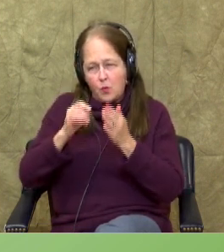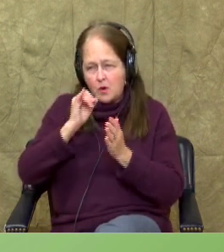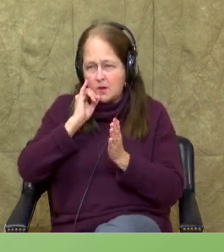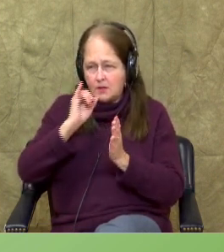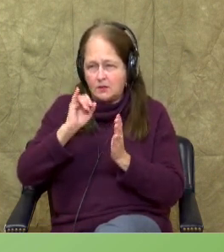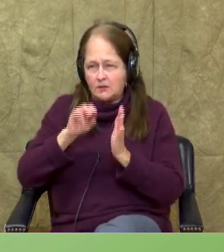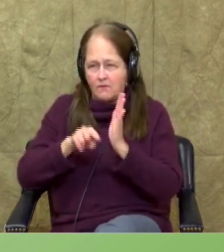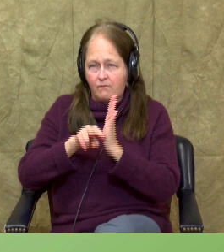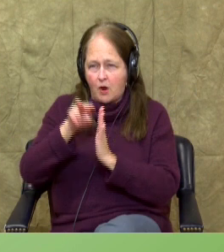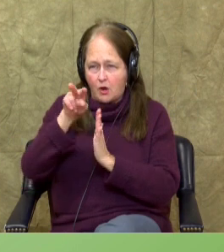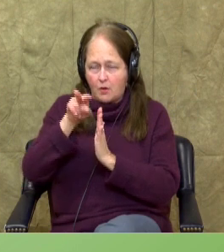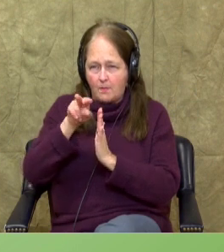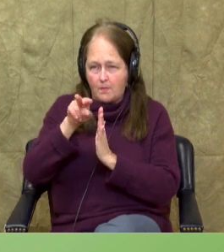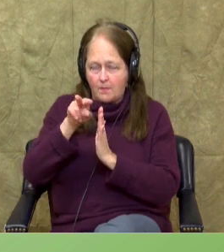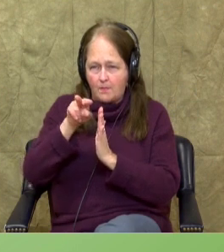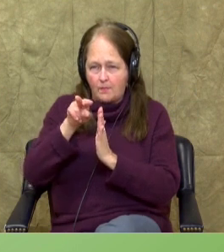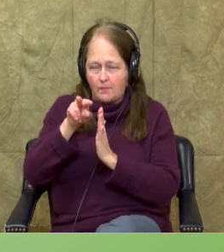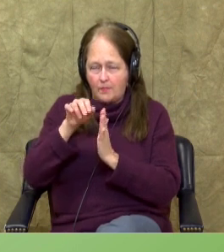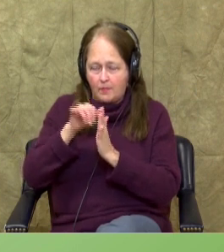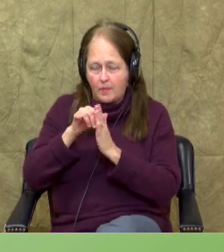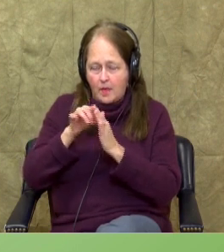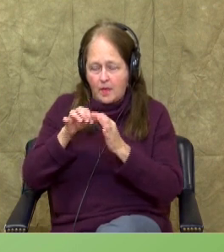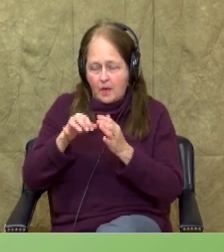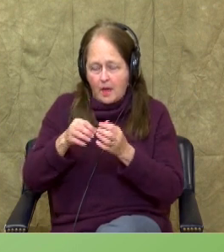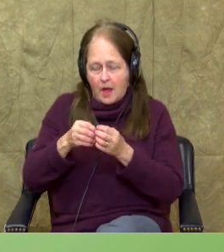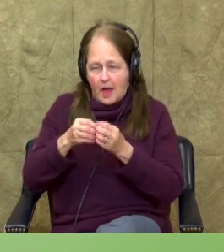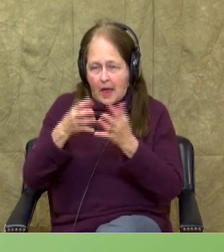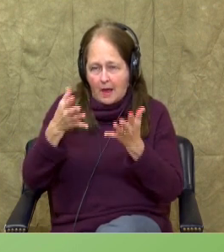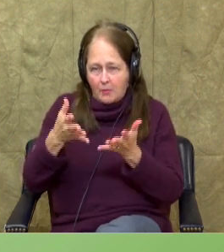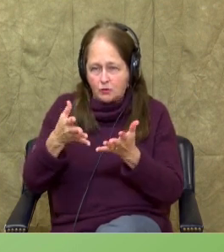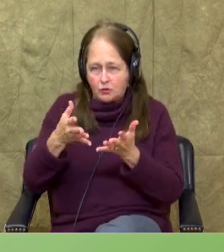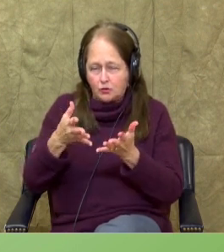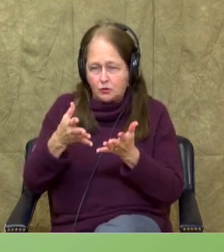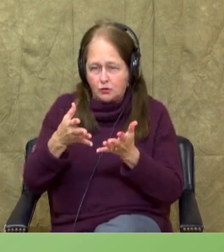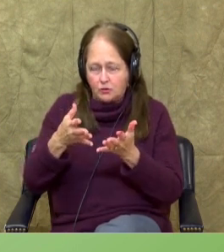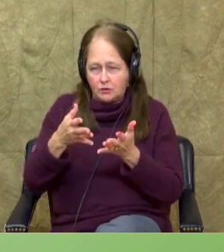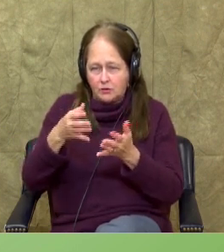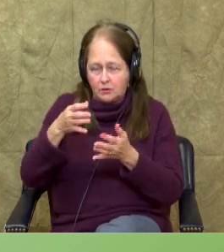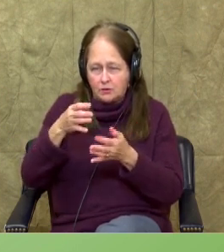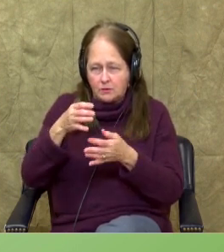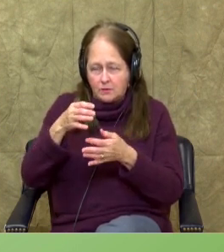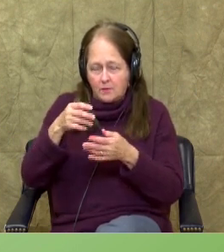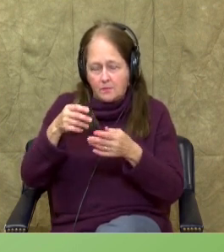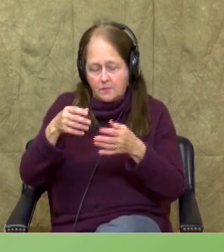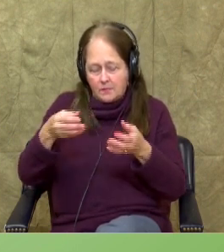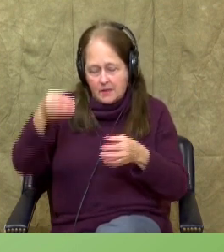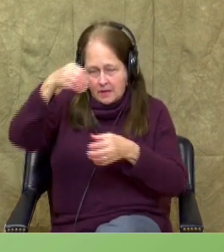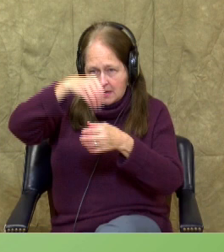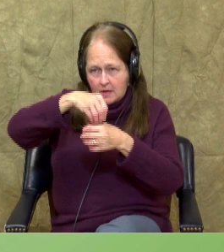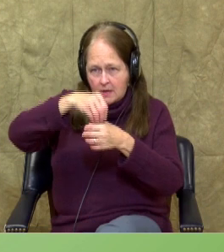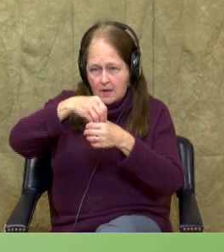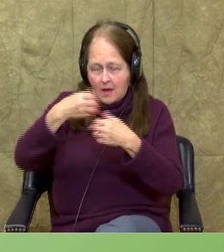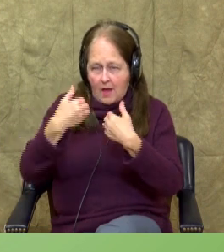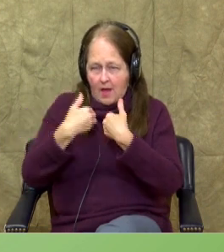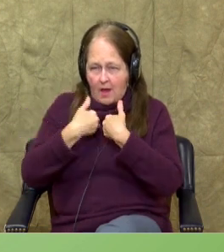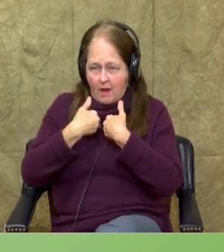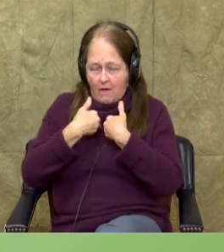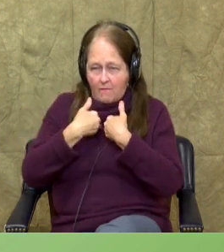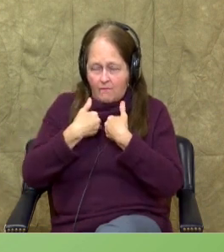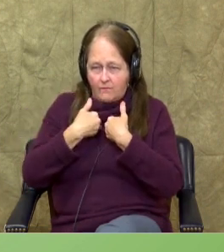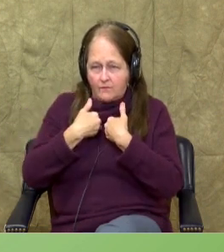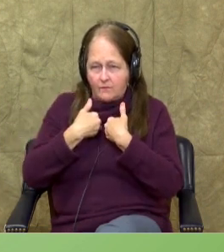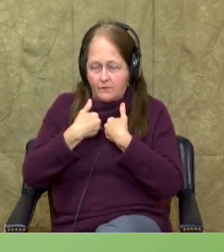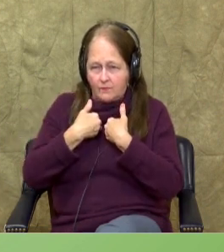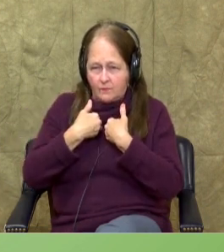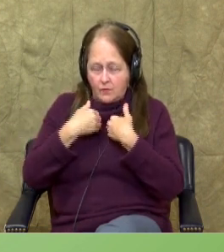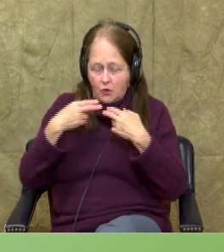is volume? The amount of space that a substance or object occupies. Okay,